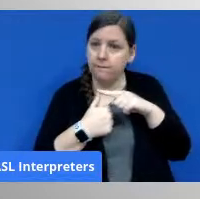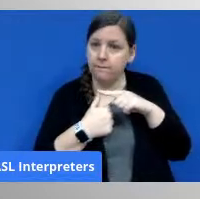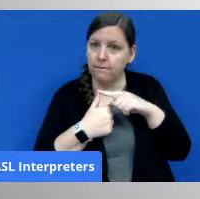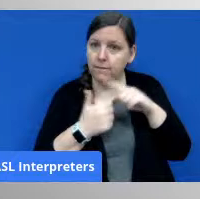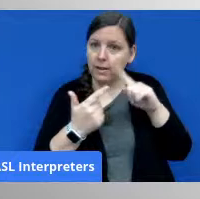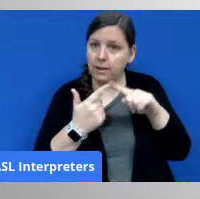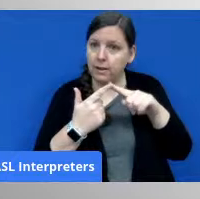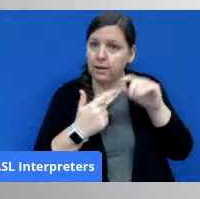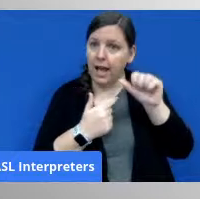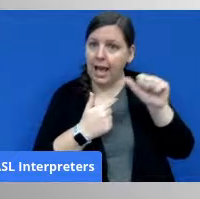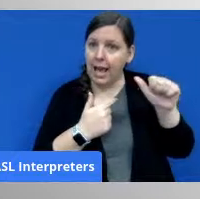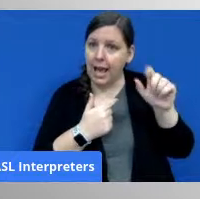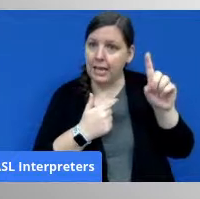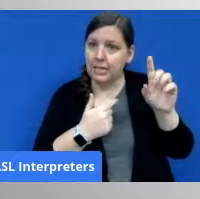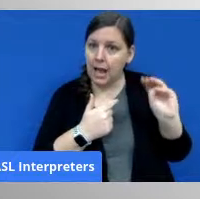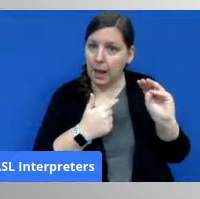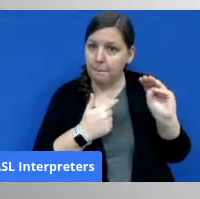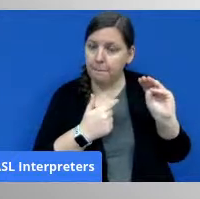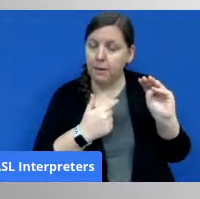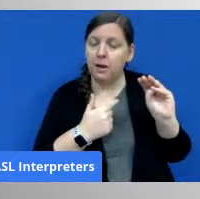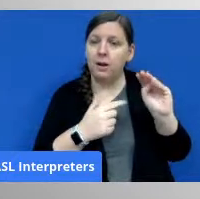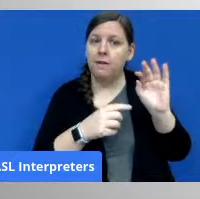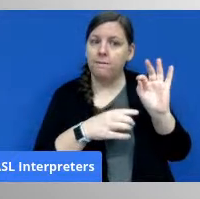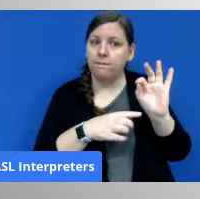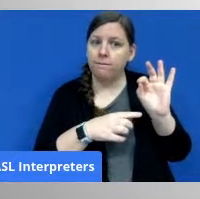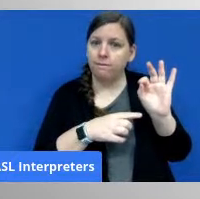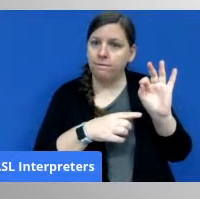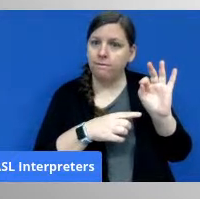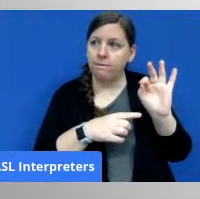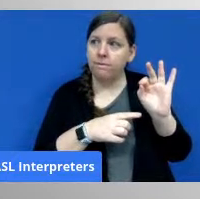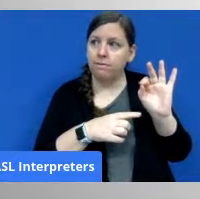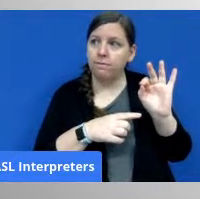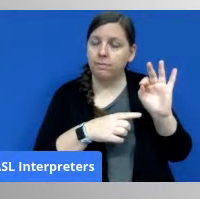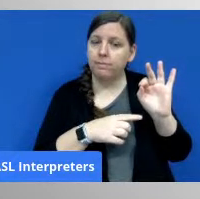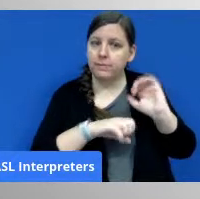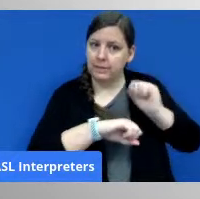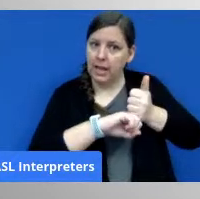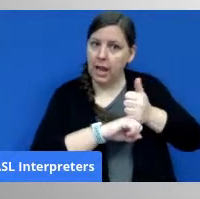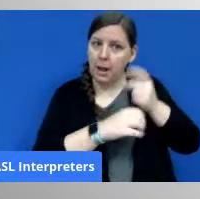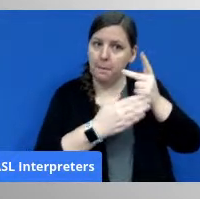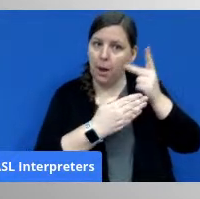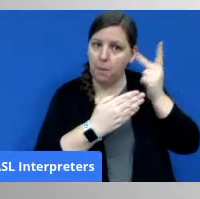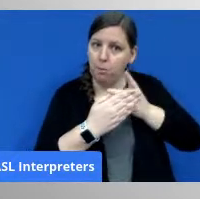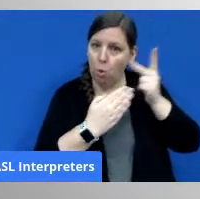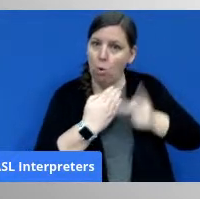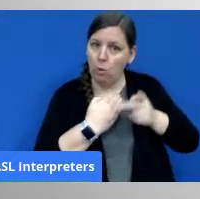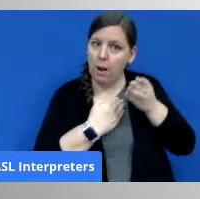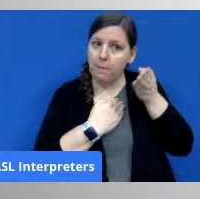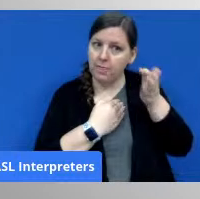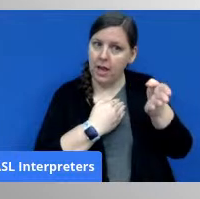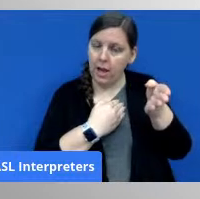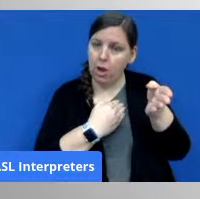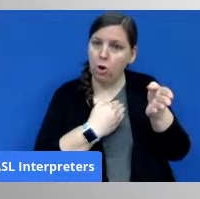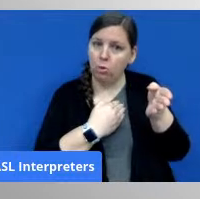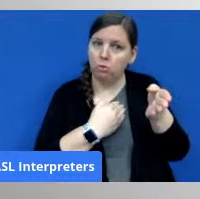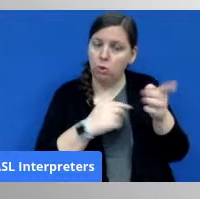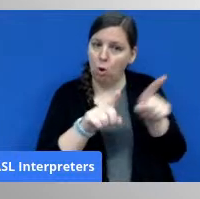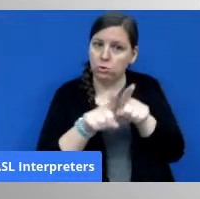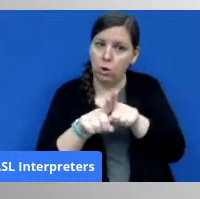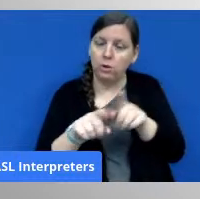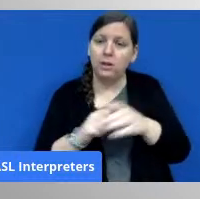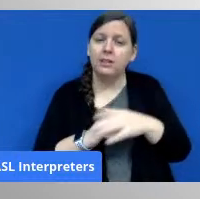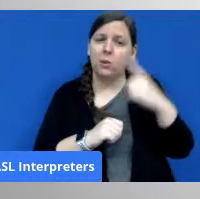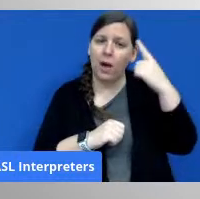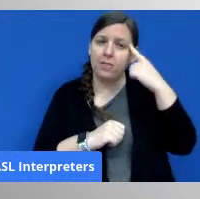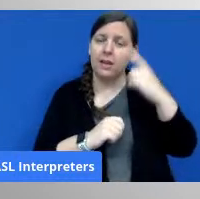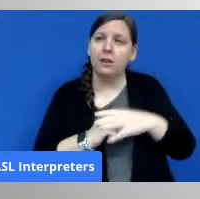AADM functioned a program there as well. And so I think that one